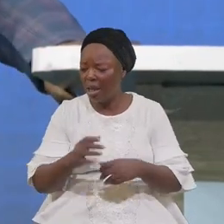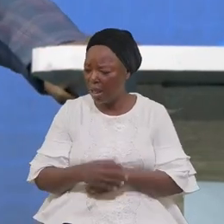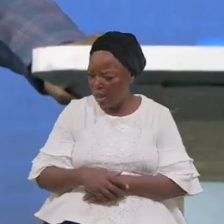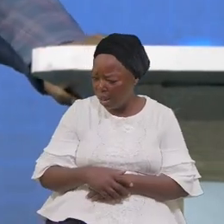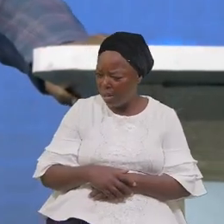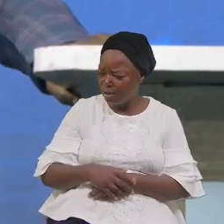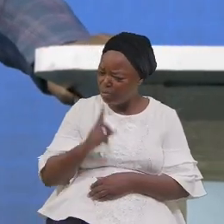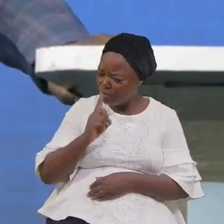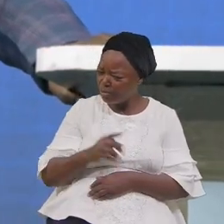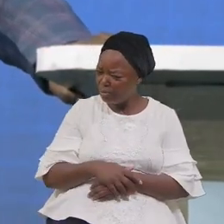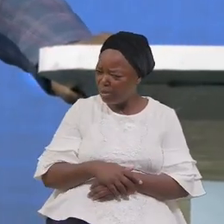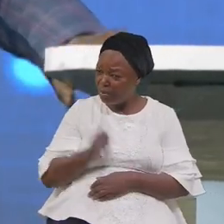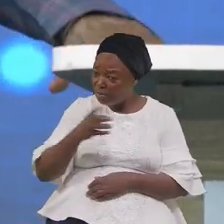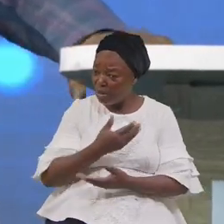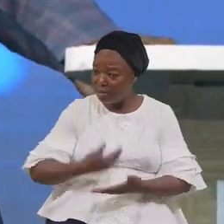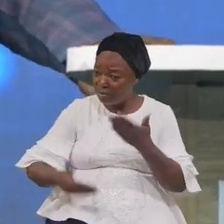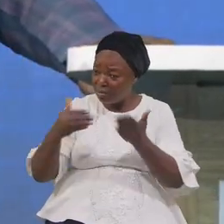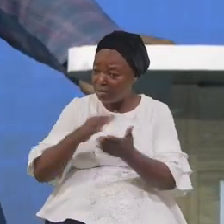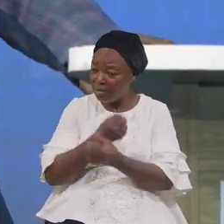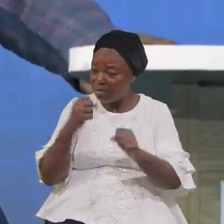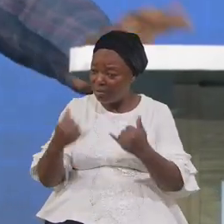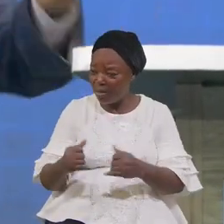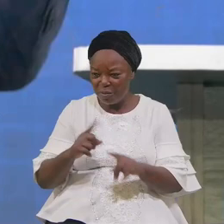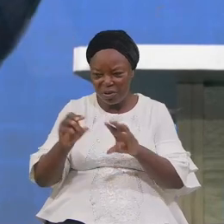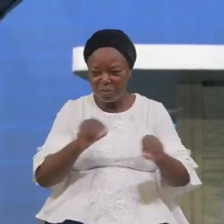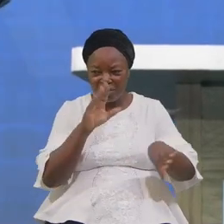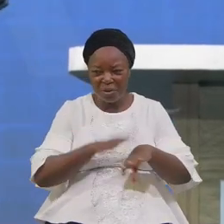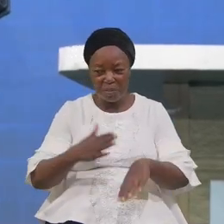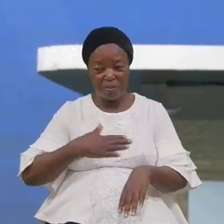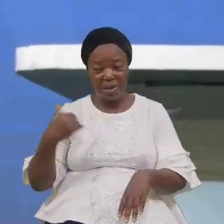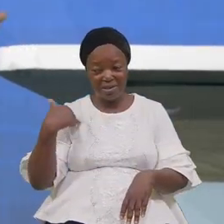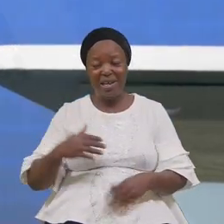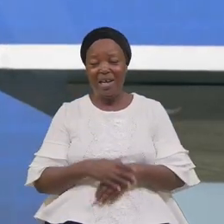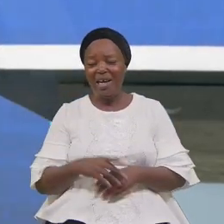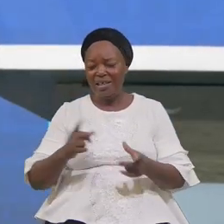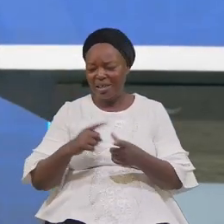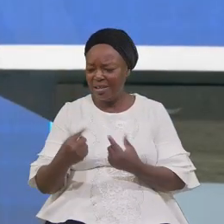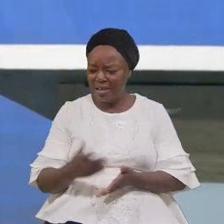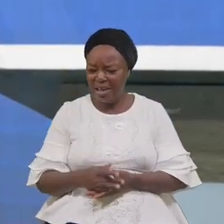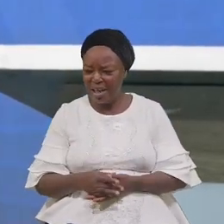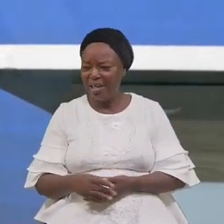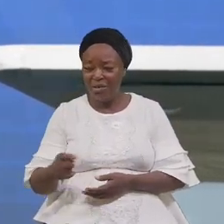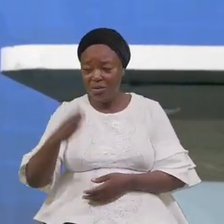my shirt. And you say, I confess my sin to the Lord. They told us to raise up our hands. I raise up my hand. I